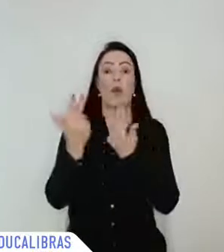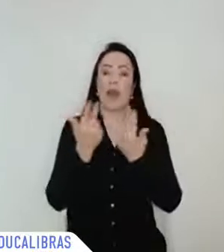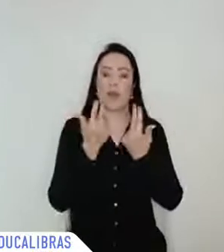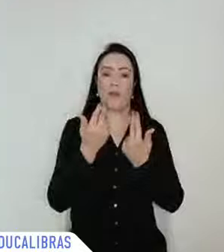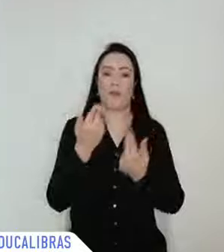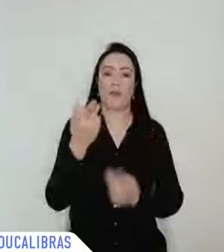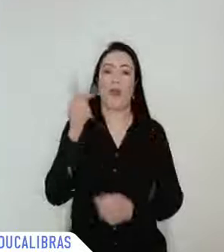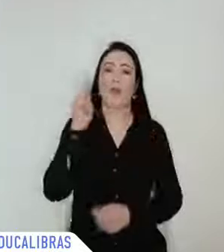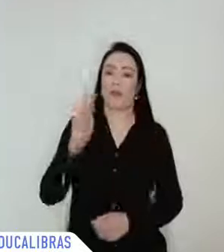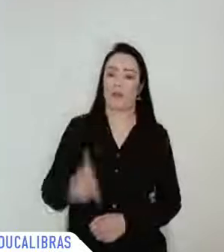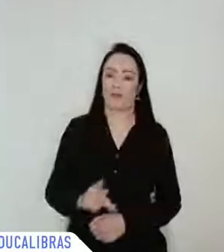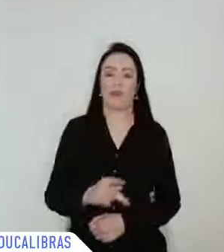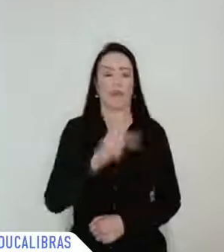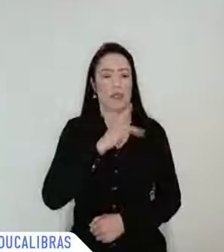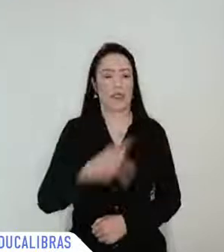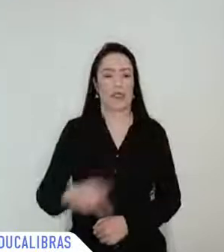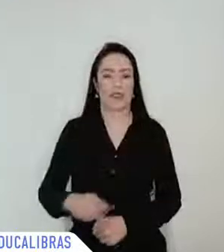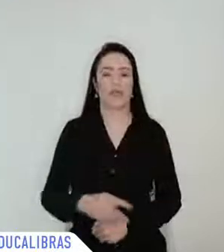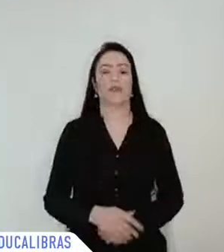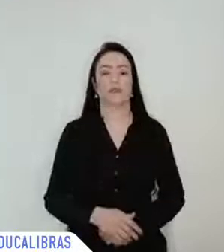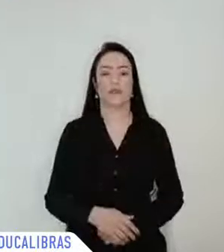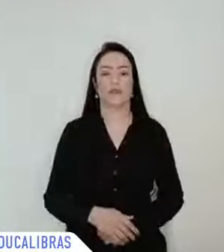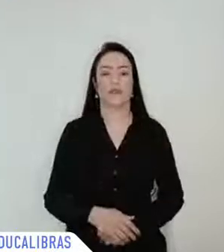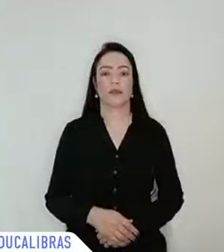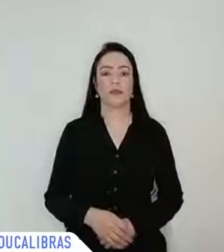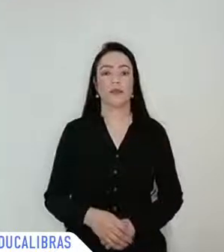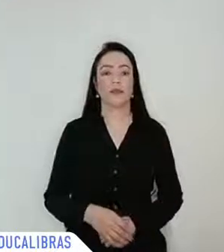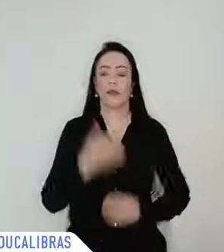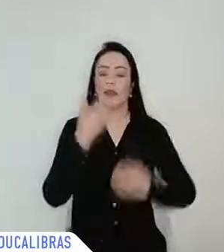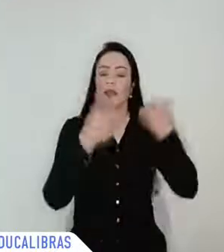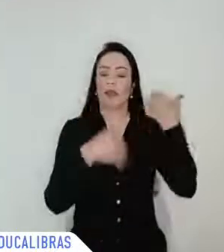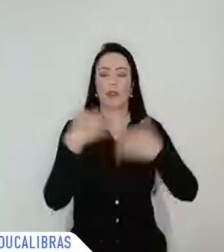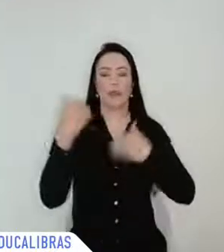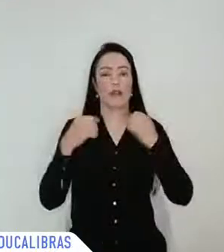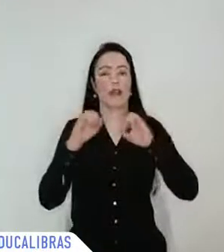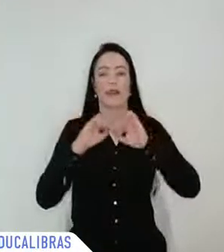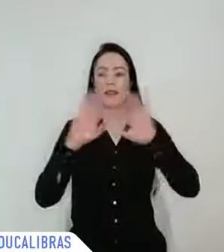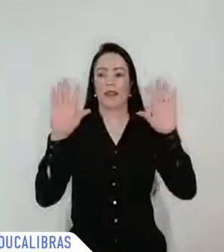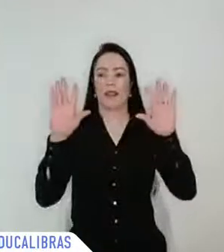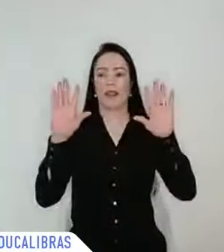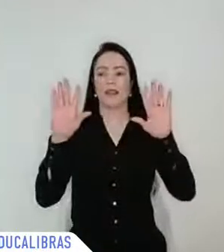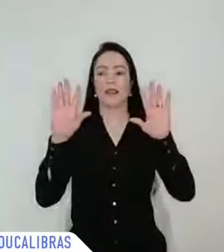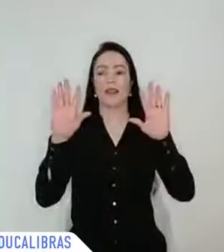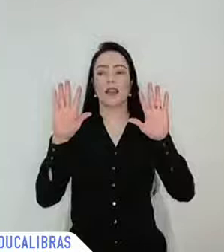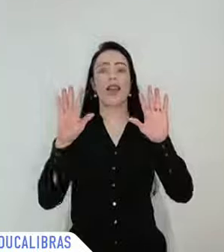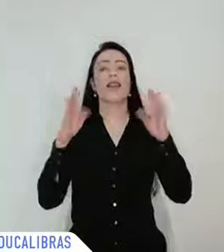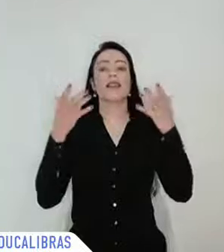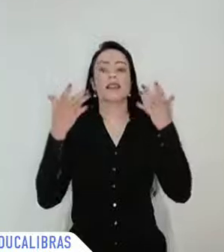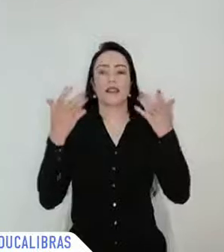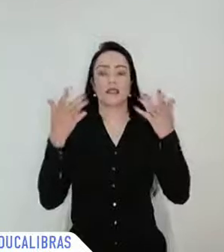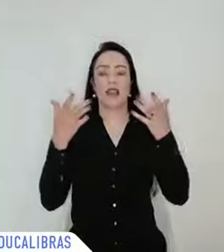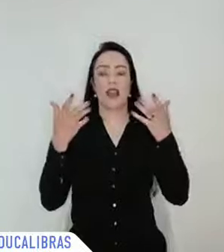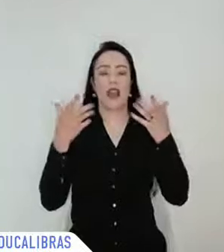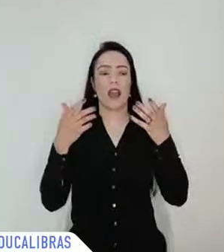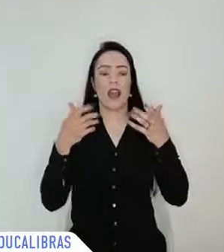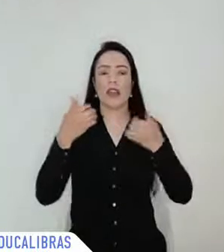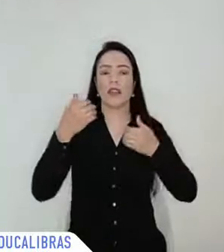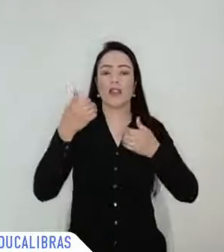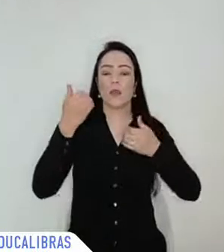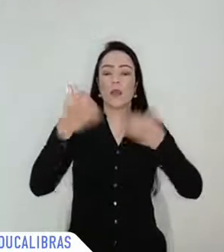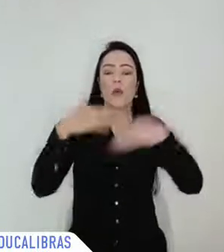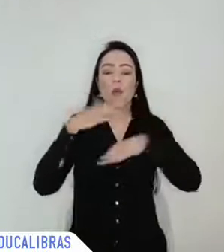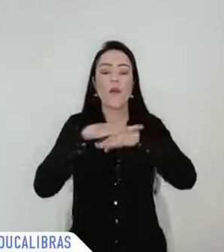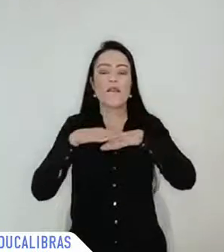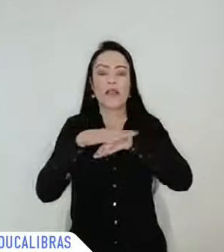press. And this is extremely serious. The